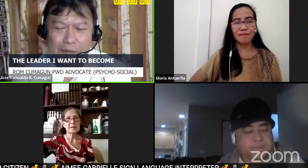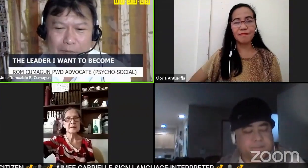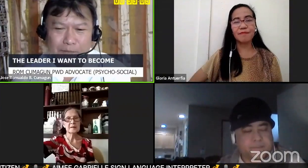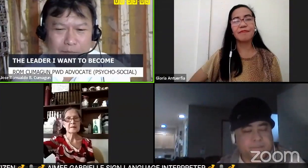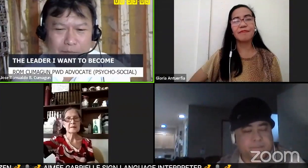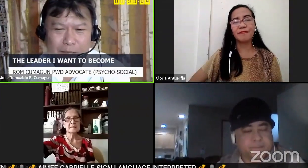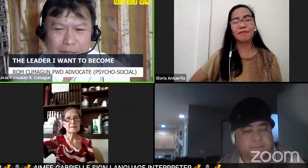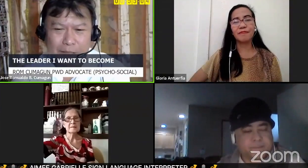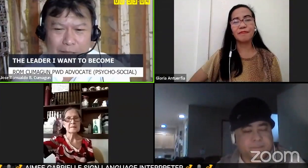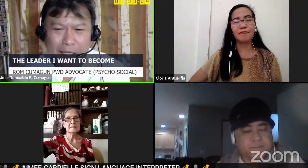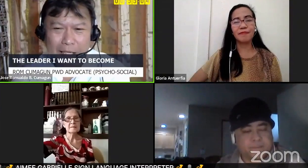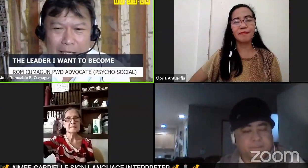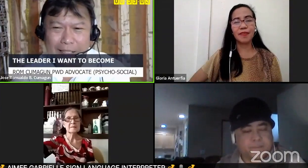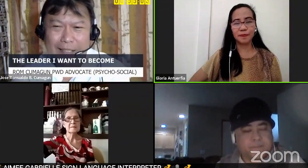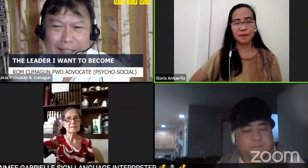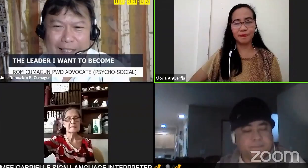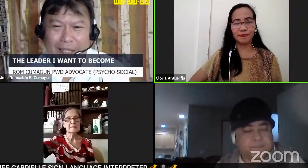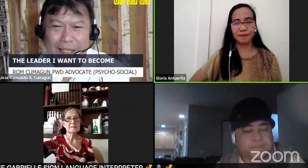So